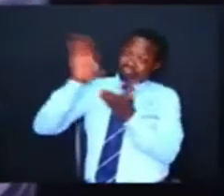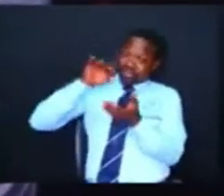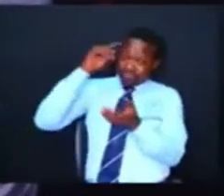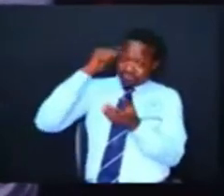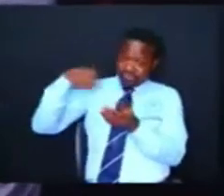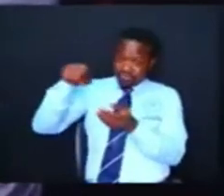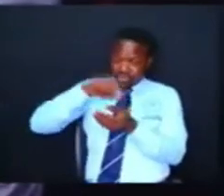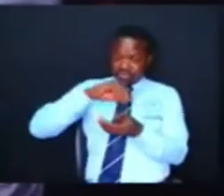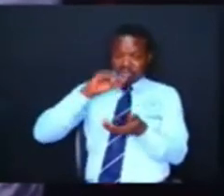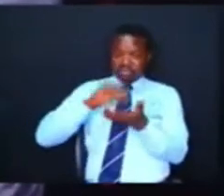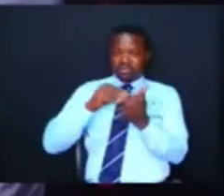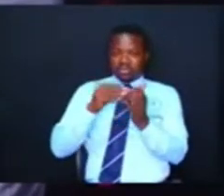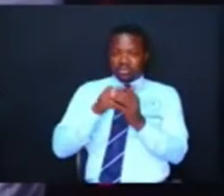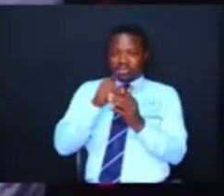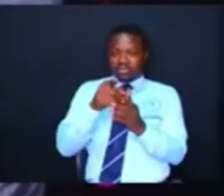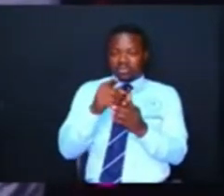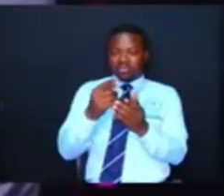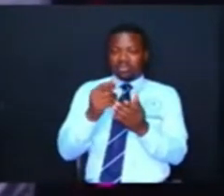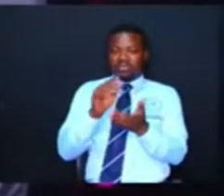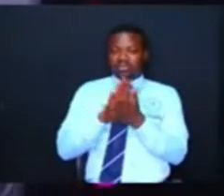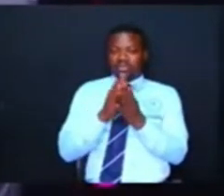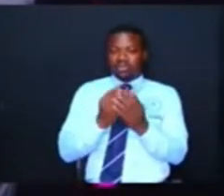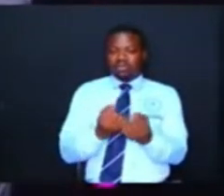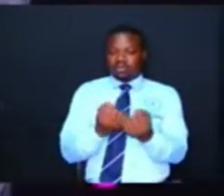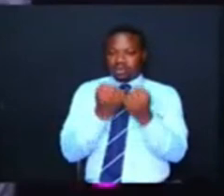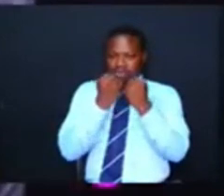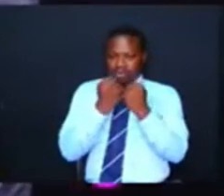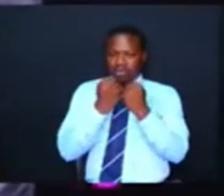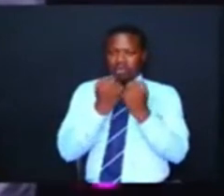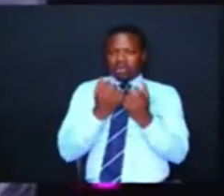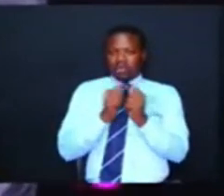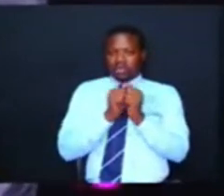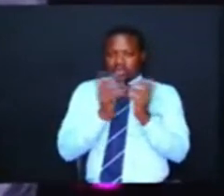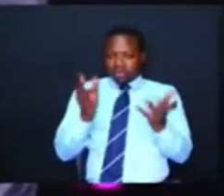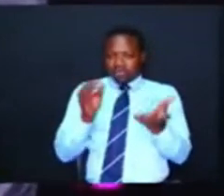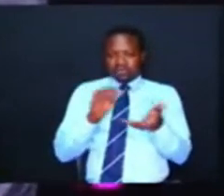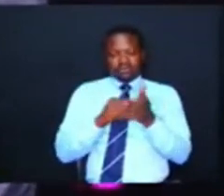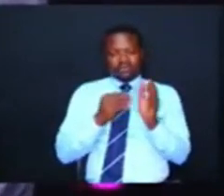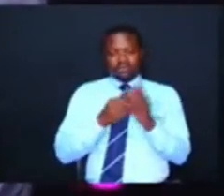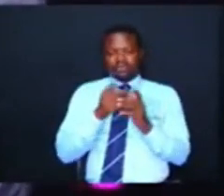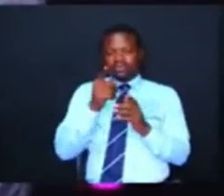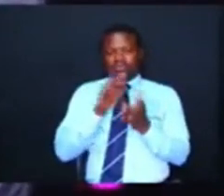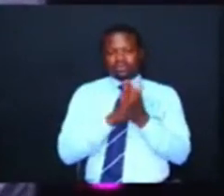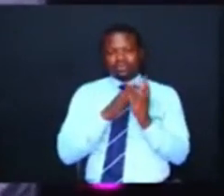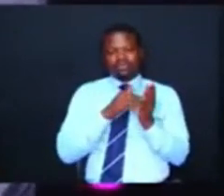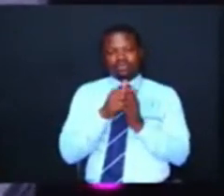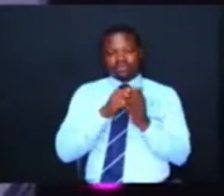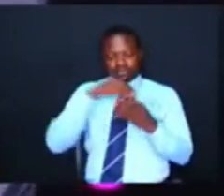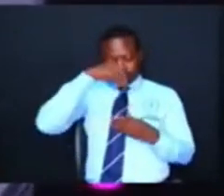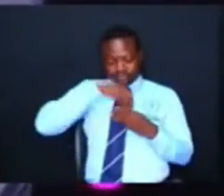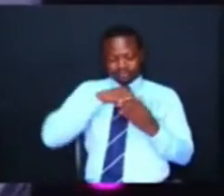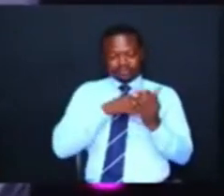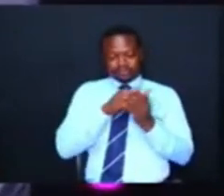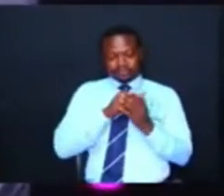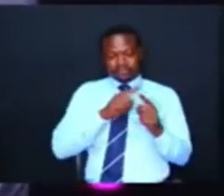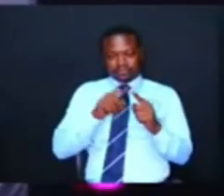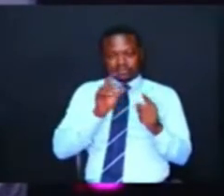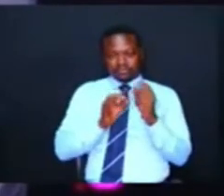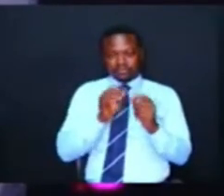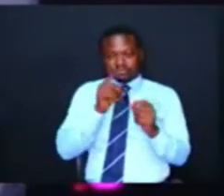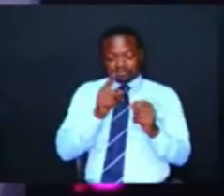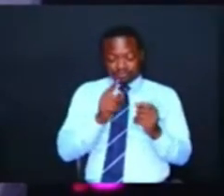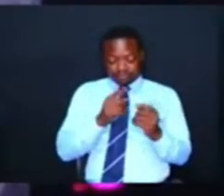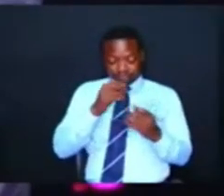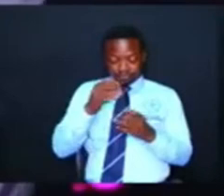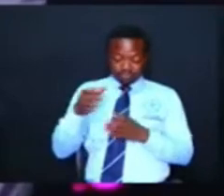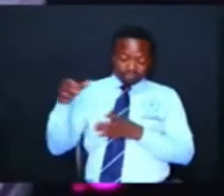Paul o kiremu Roman form mu o se na enida so enhyan niwo if you say wonam hom kronkron a wode amayen no so